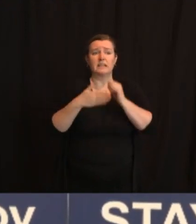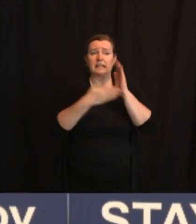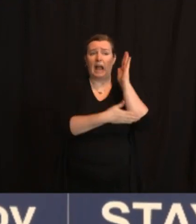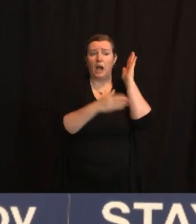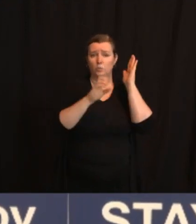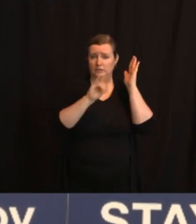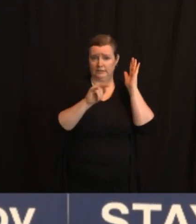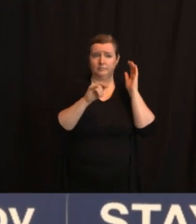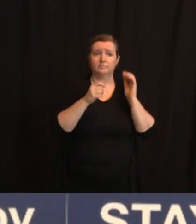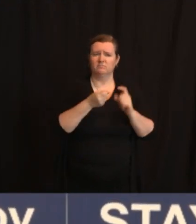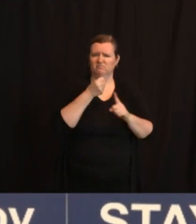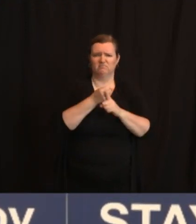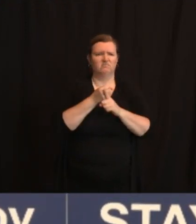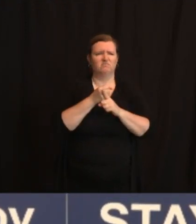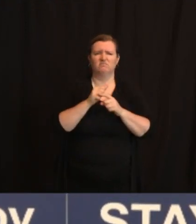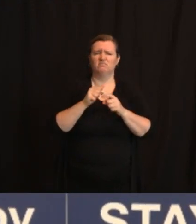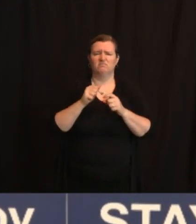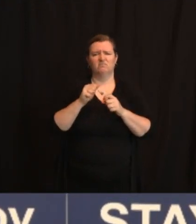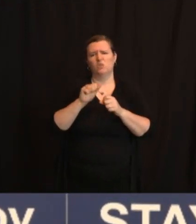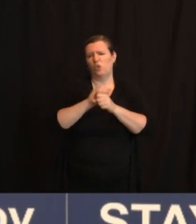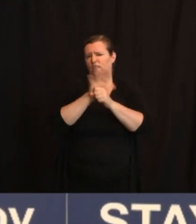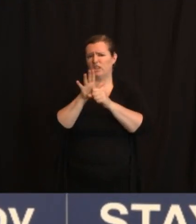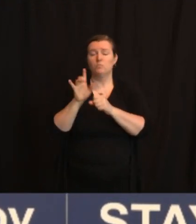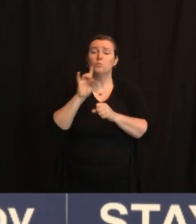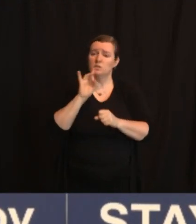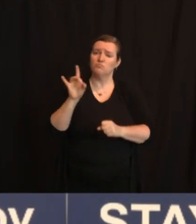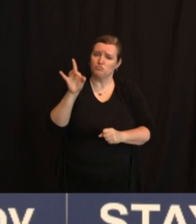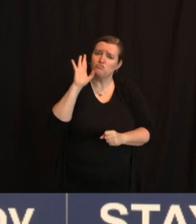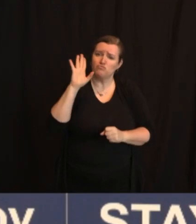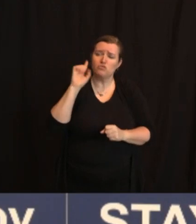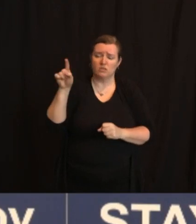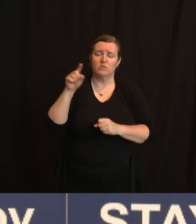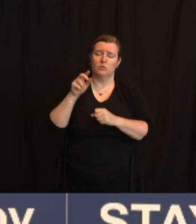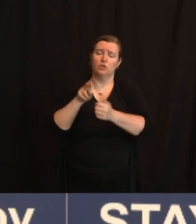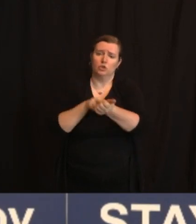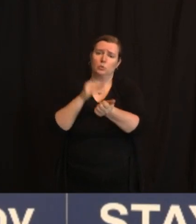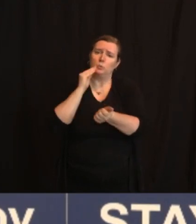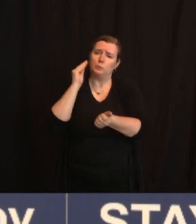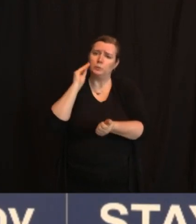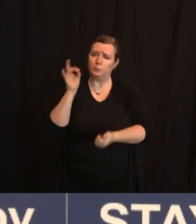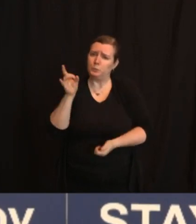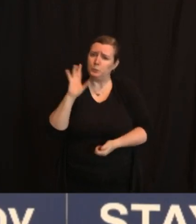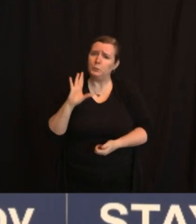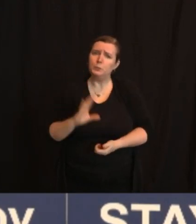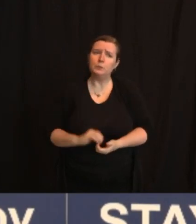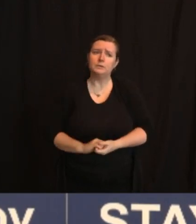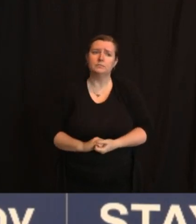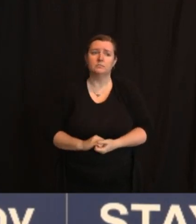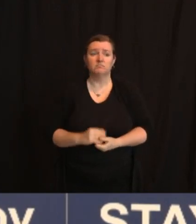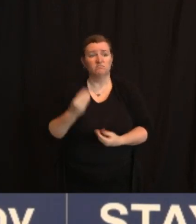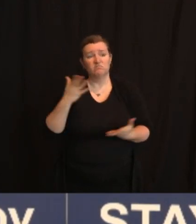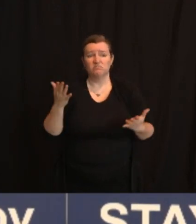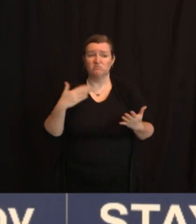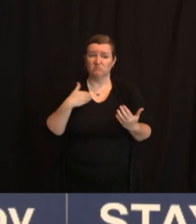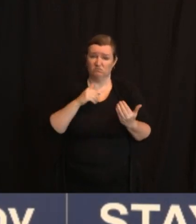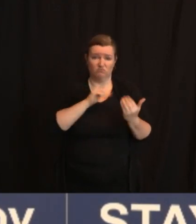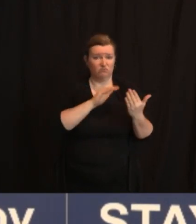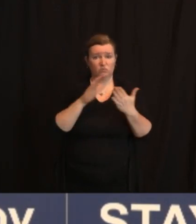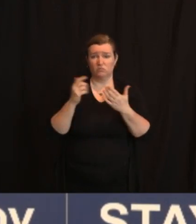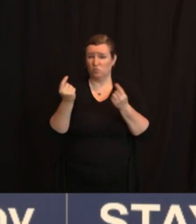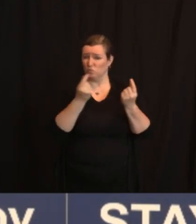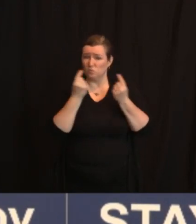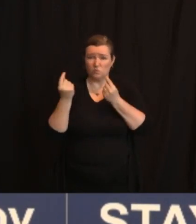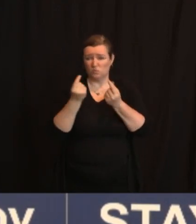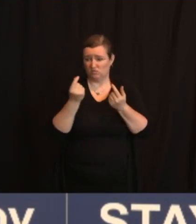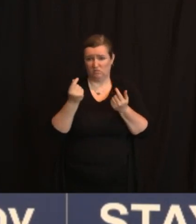care facilities. So I want to share some of what we're doing to address these issues. As you know, since the beginning